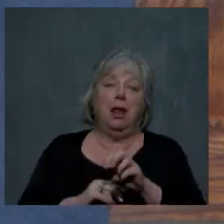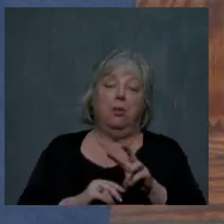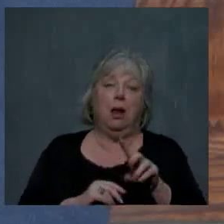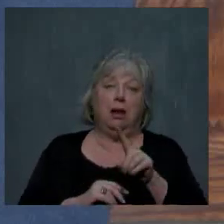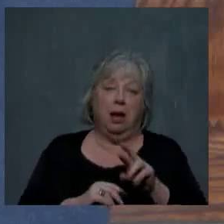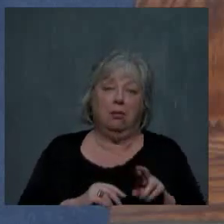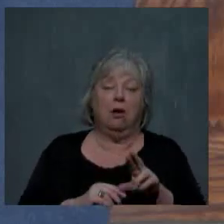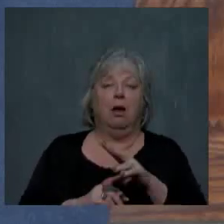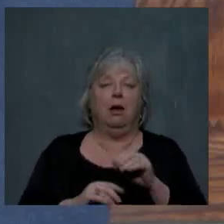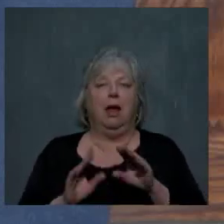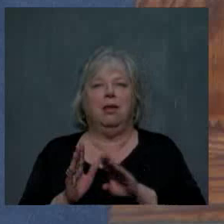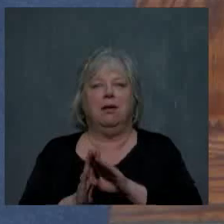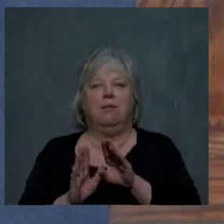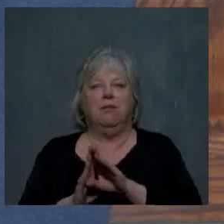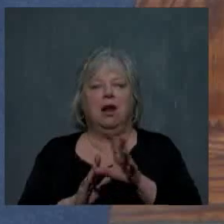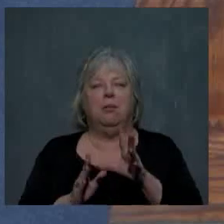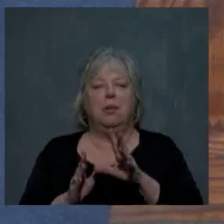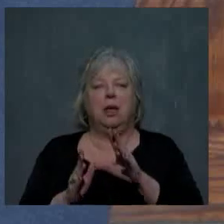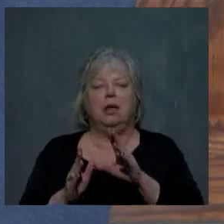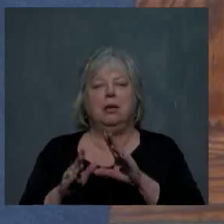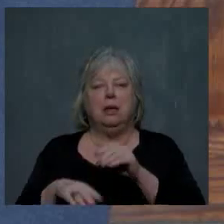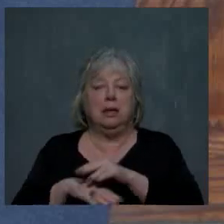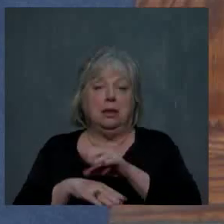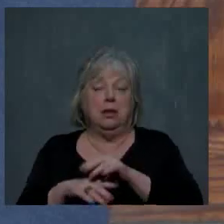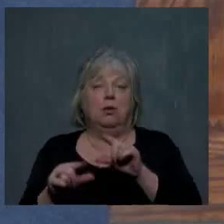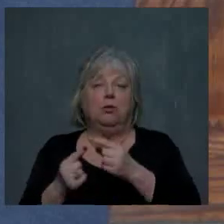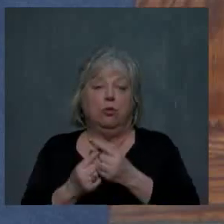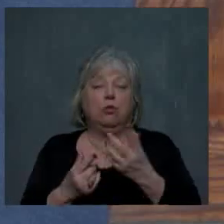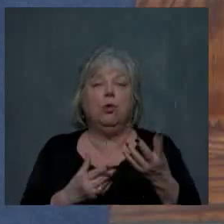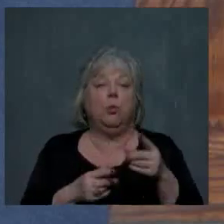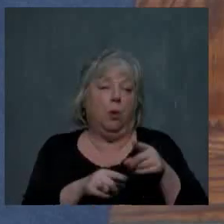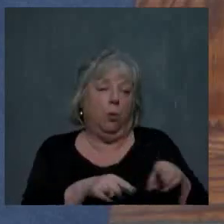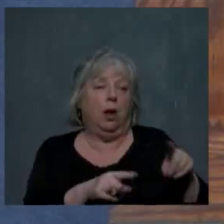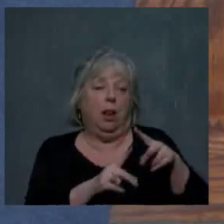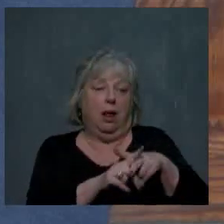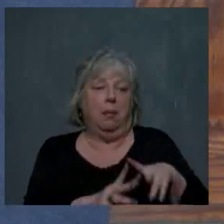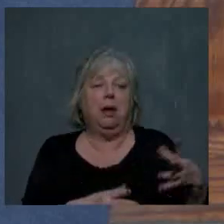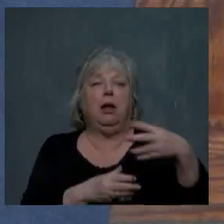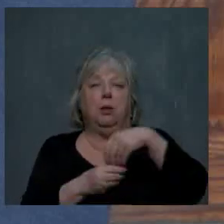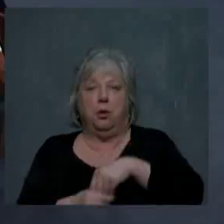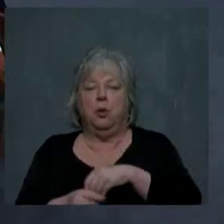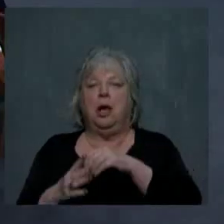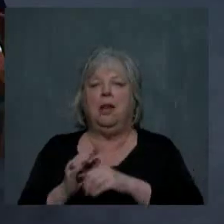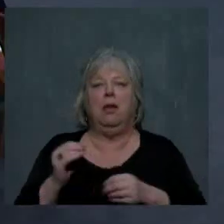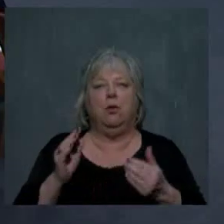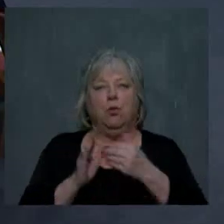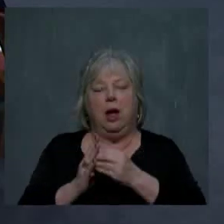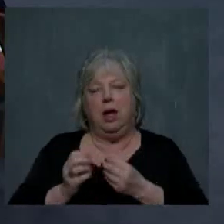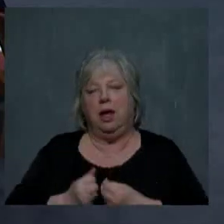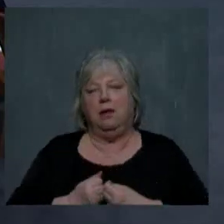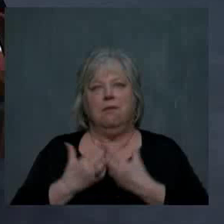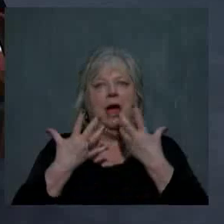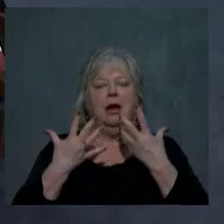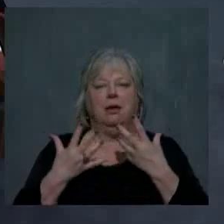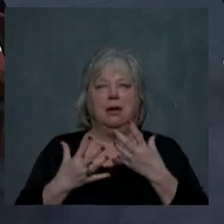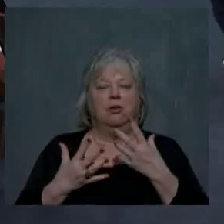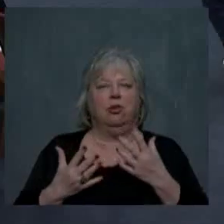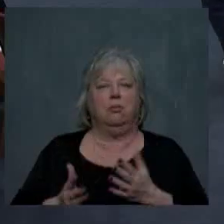development consultant group will include them in the revitalization plans. Thank you. Thank you,